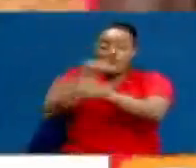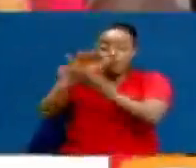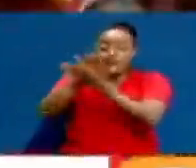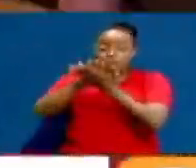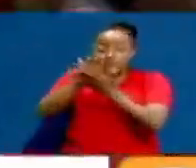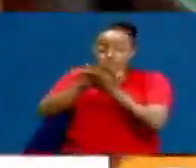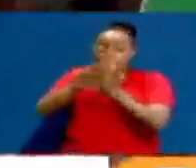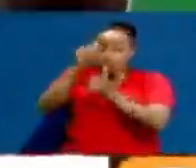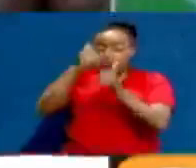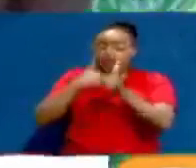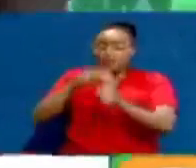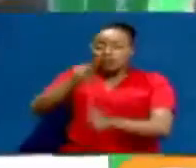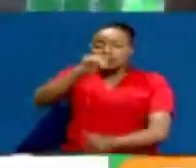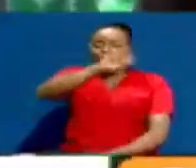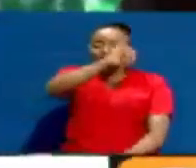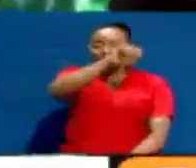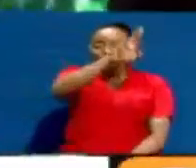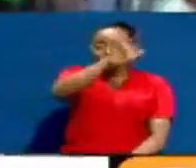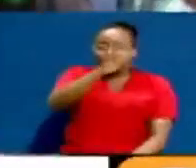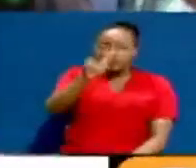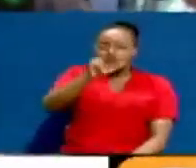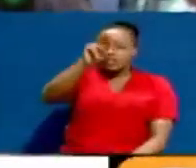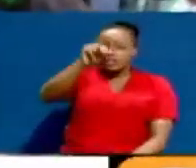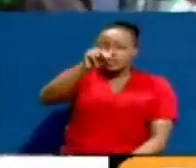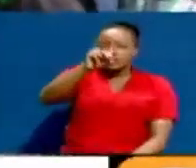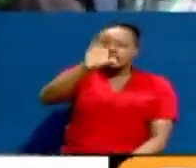basics synonymous with Njuri Njeke shrine.